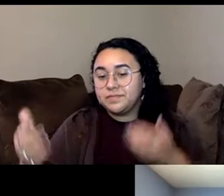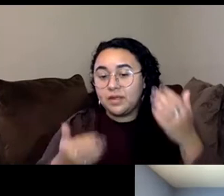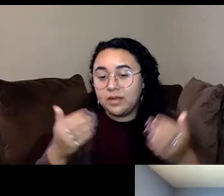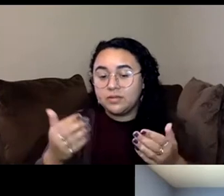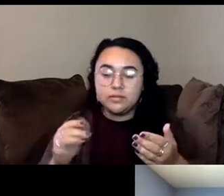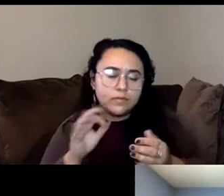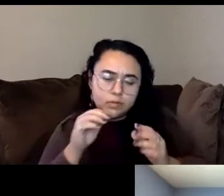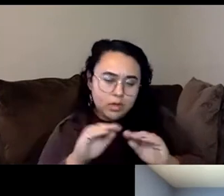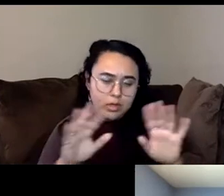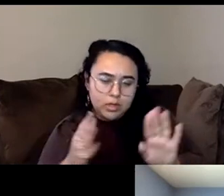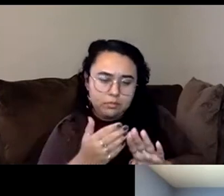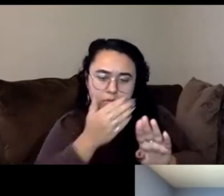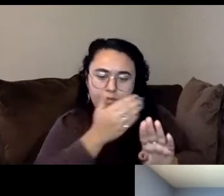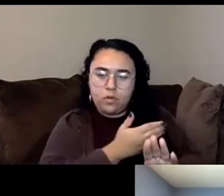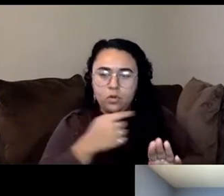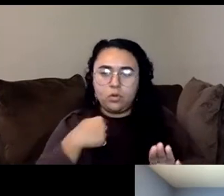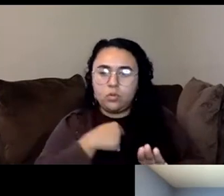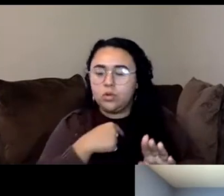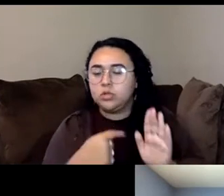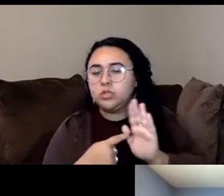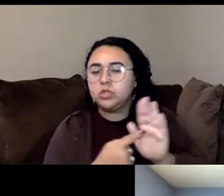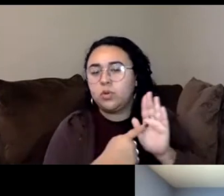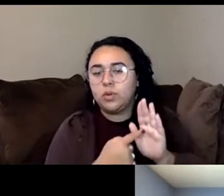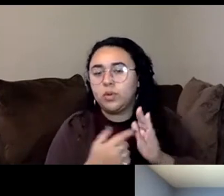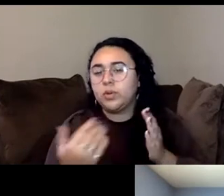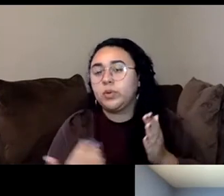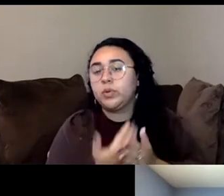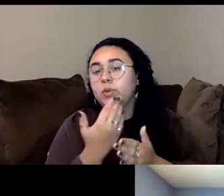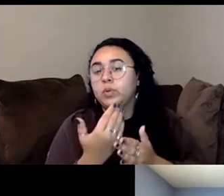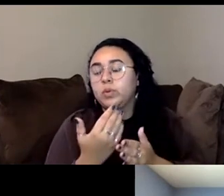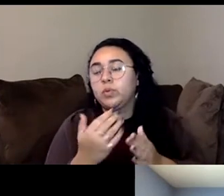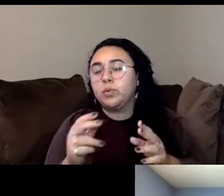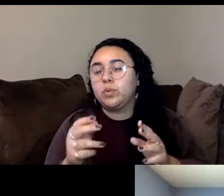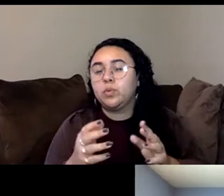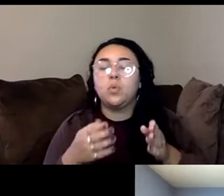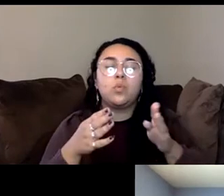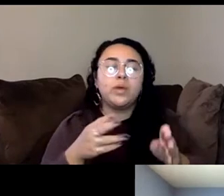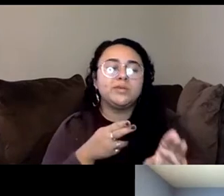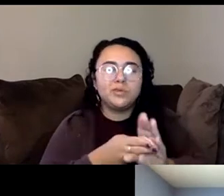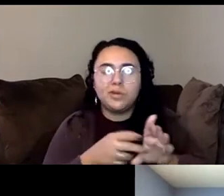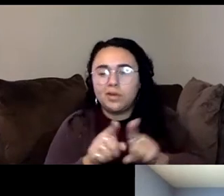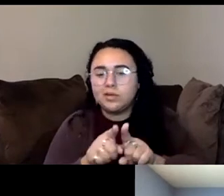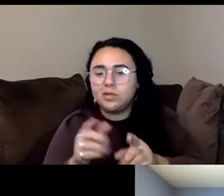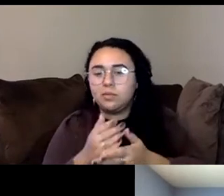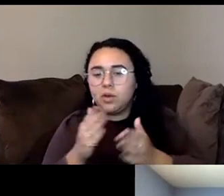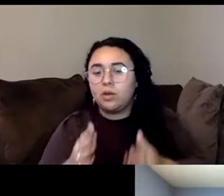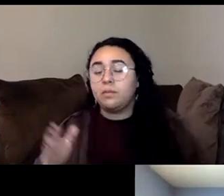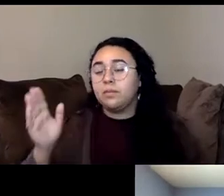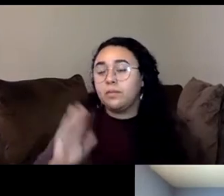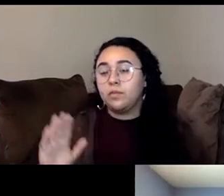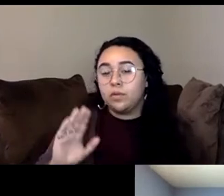clear already, we're unveiling a new sort of model when it comes to joining us as a partner. Previously,